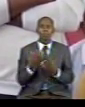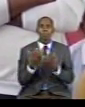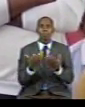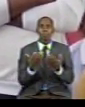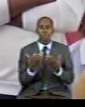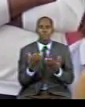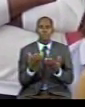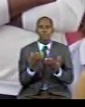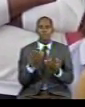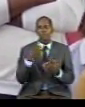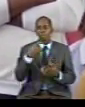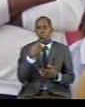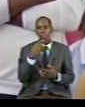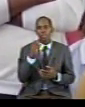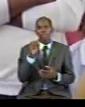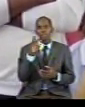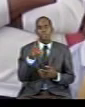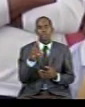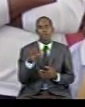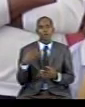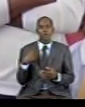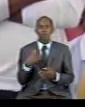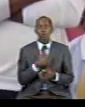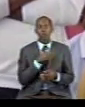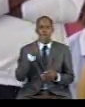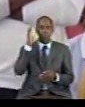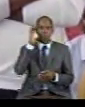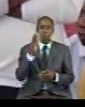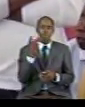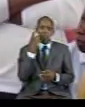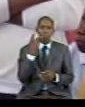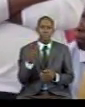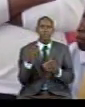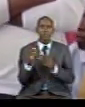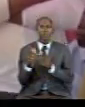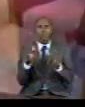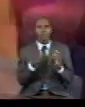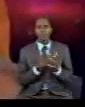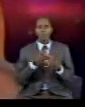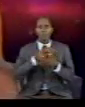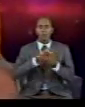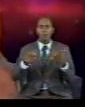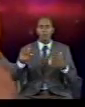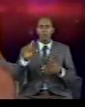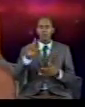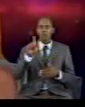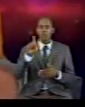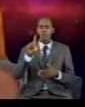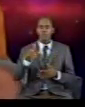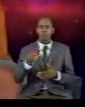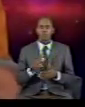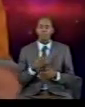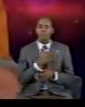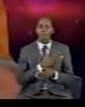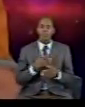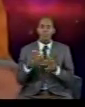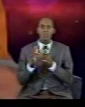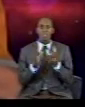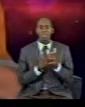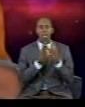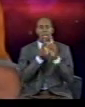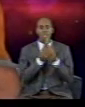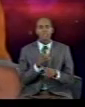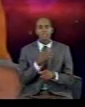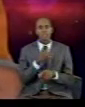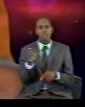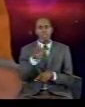sir, we will see Jesus. Verse 23. And Jesus answered them, saying,